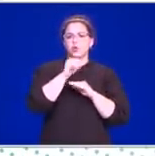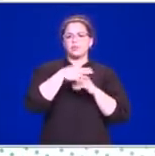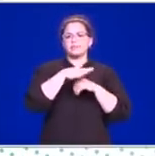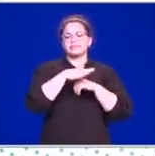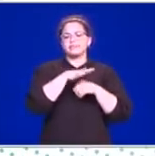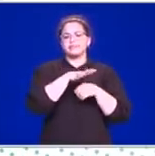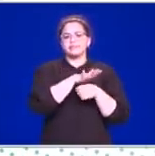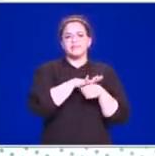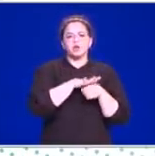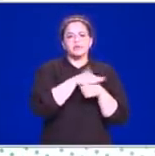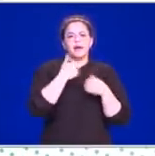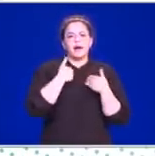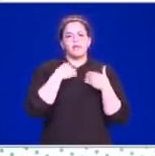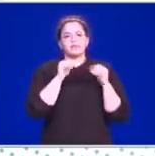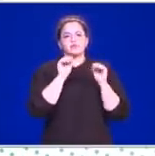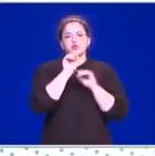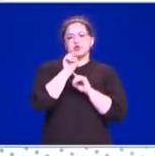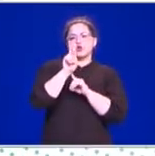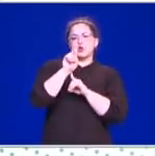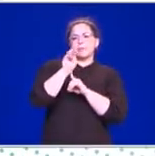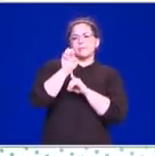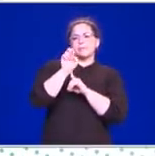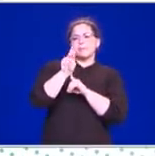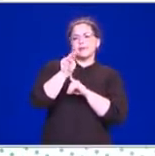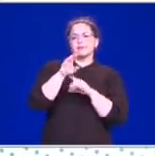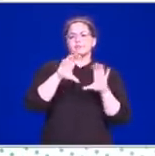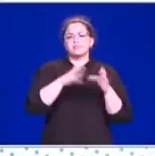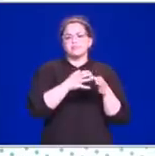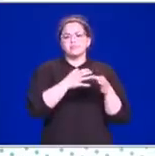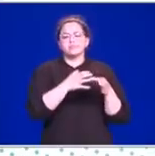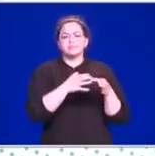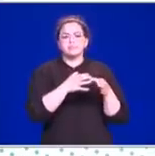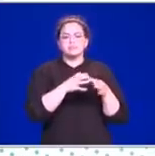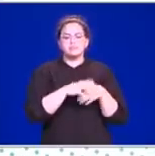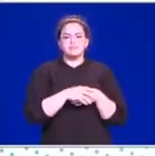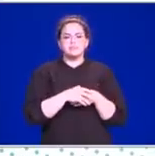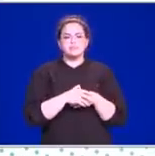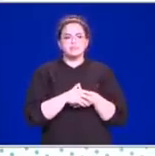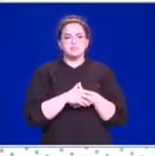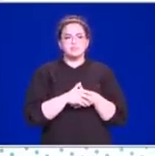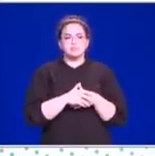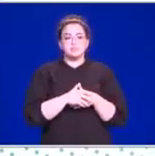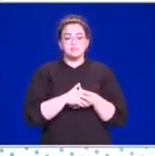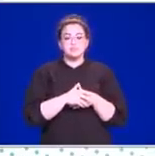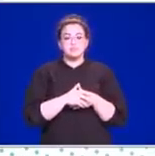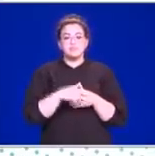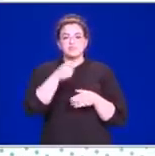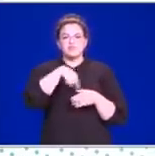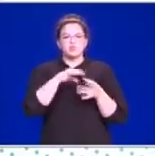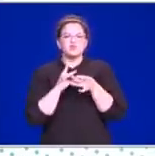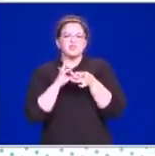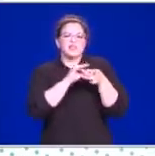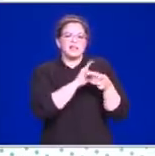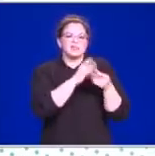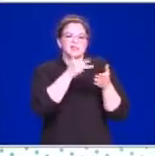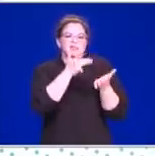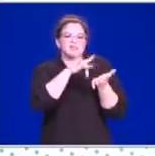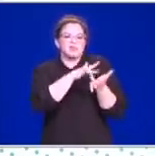urban core of at least 50,000 people and adjacent territory with close economic and social ties to that